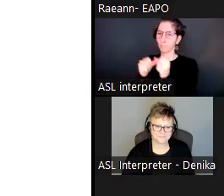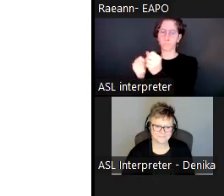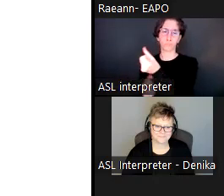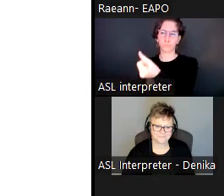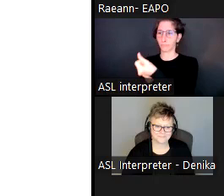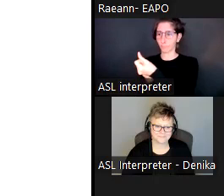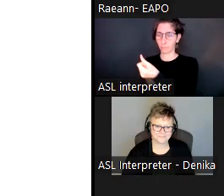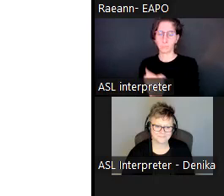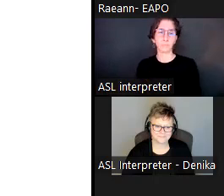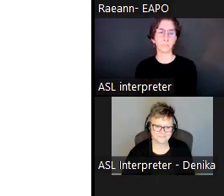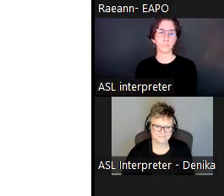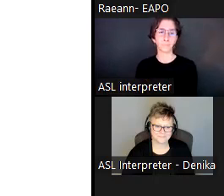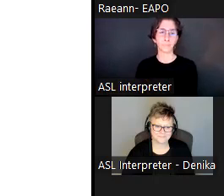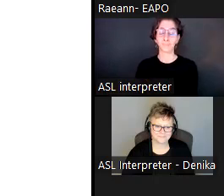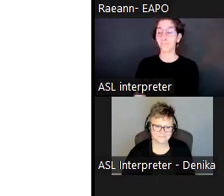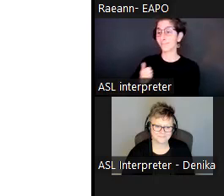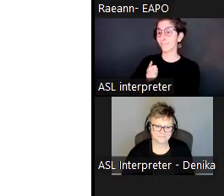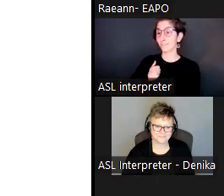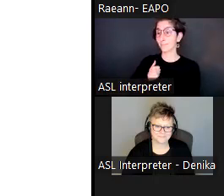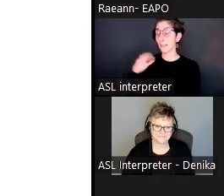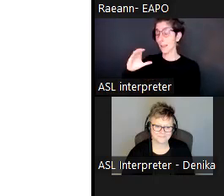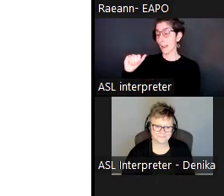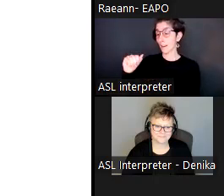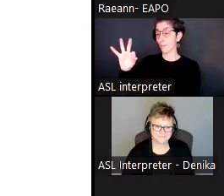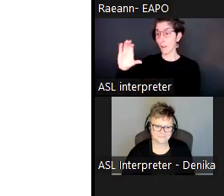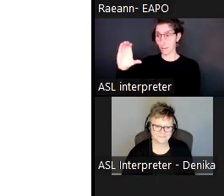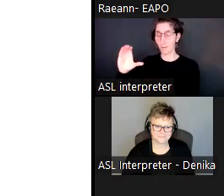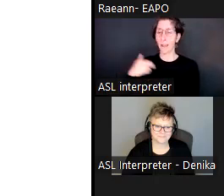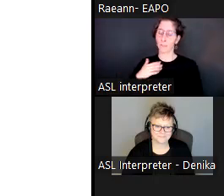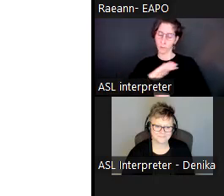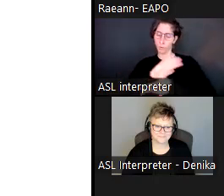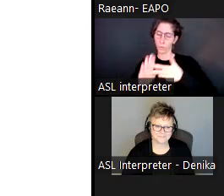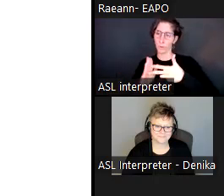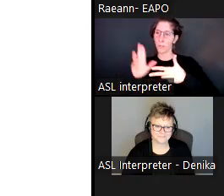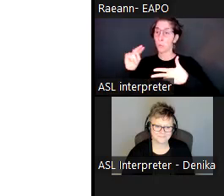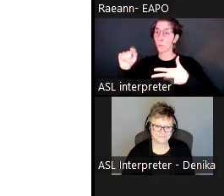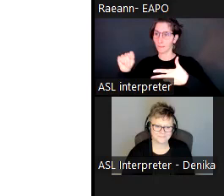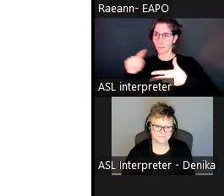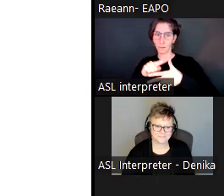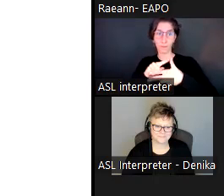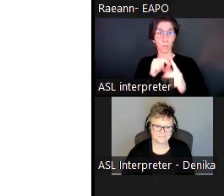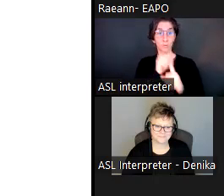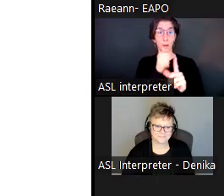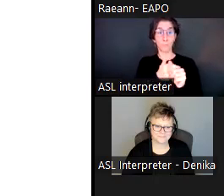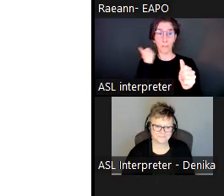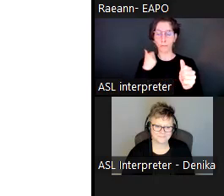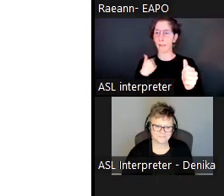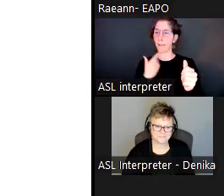So the Canadian Anti-Fraud has 3 different units, the Fraud Prevention and Intake